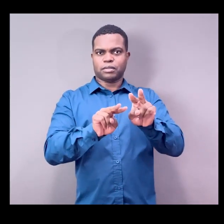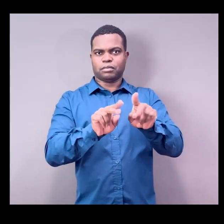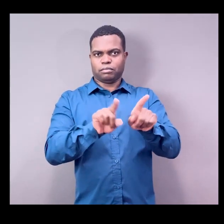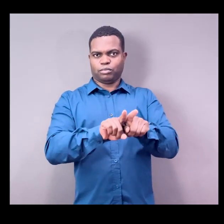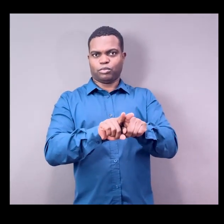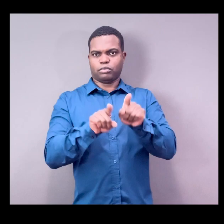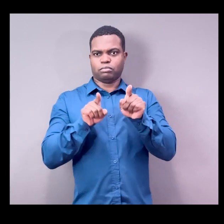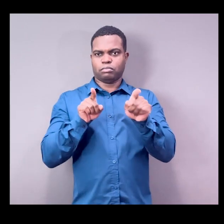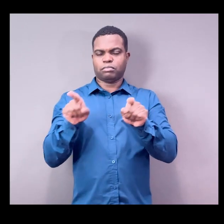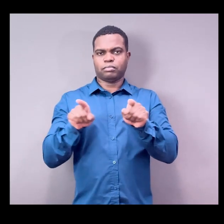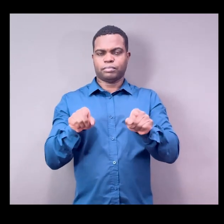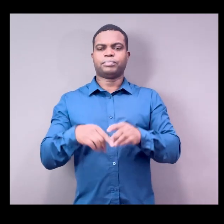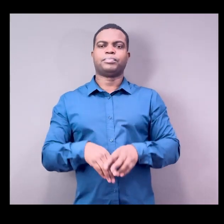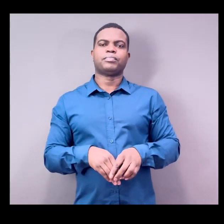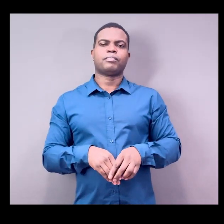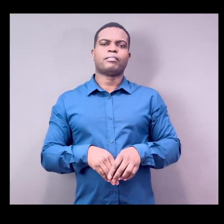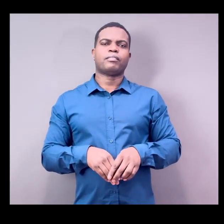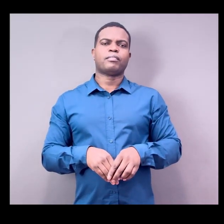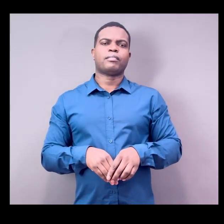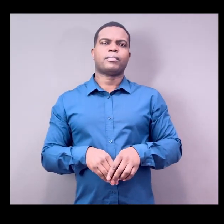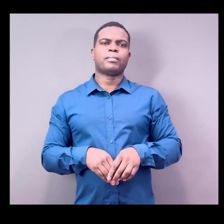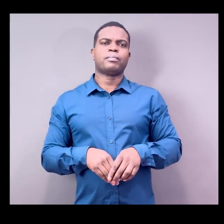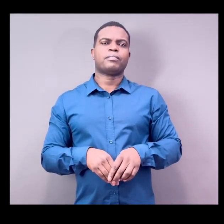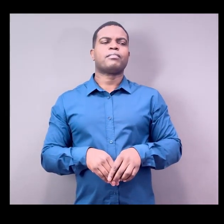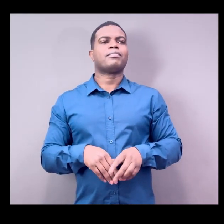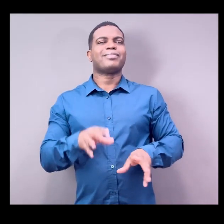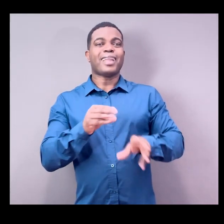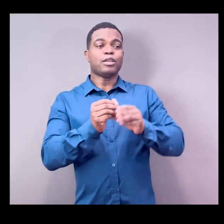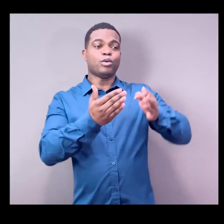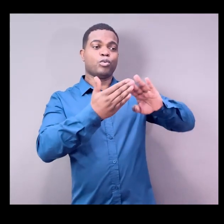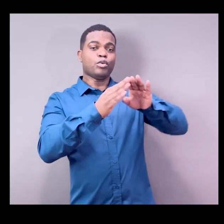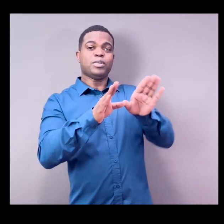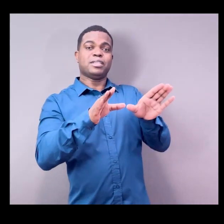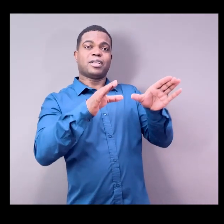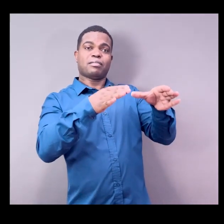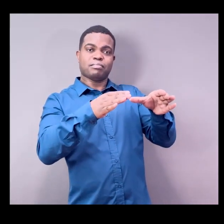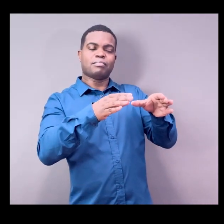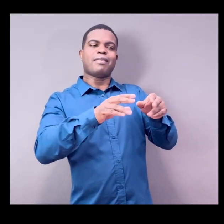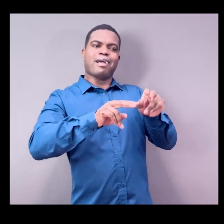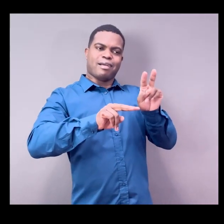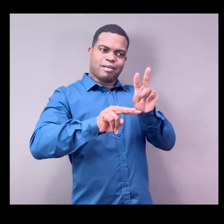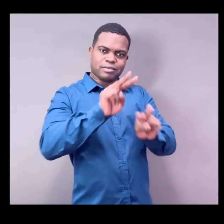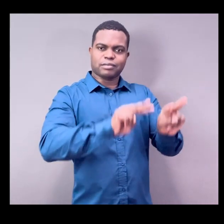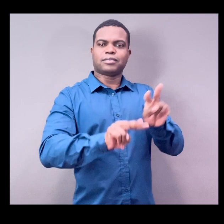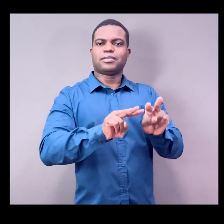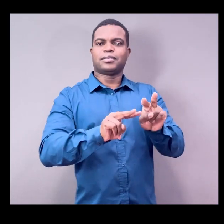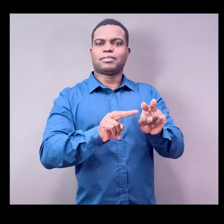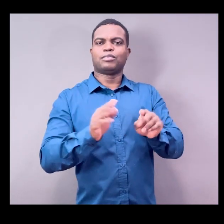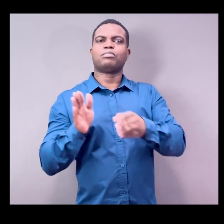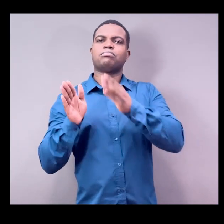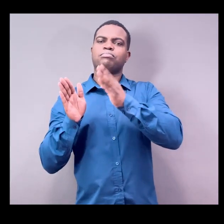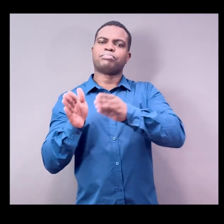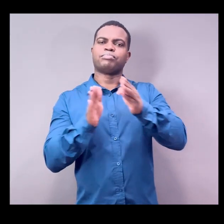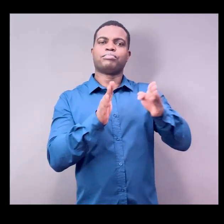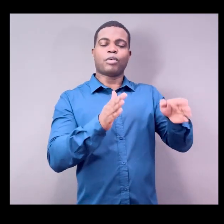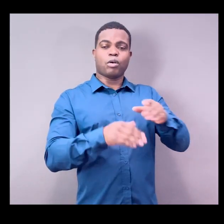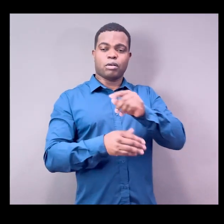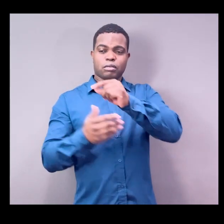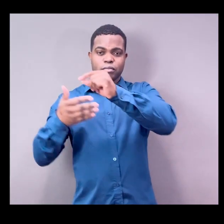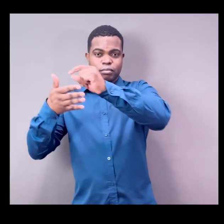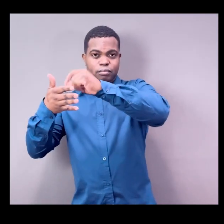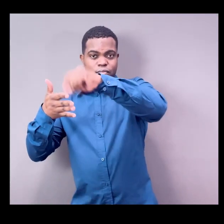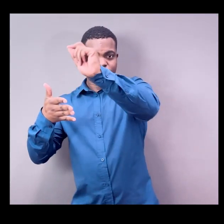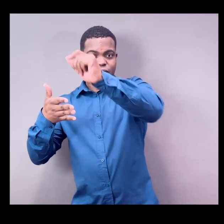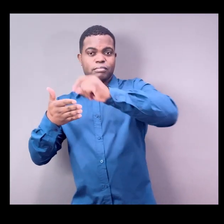under assessing, not under needs assessment. It's also under assessing the community. So after you